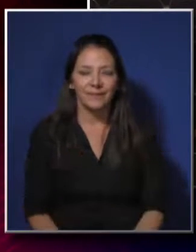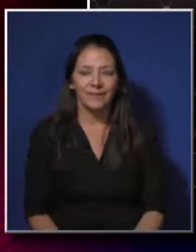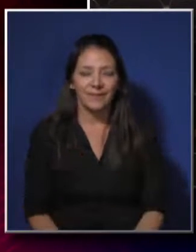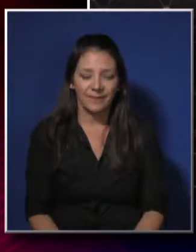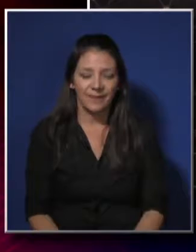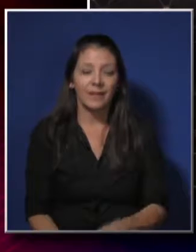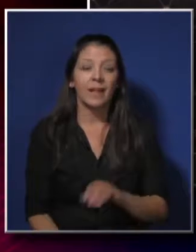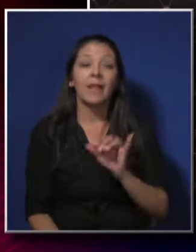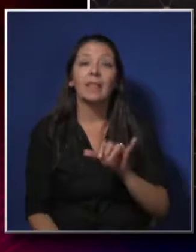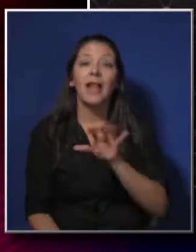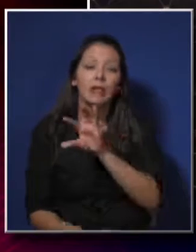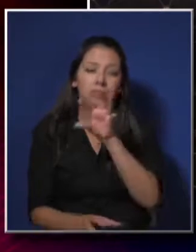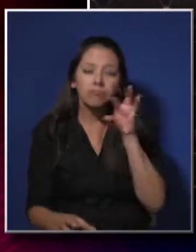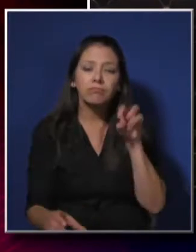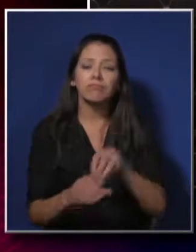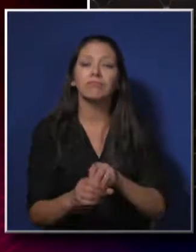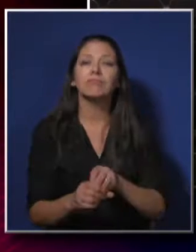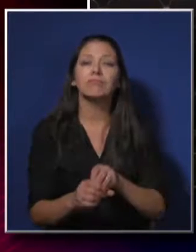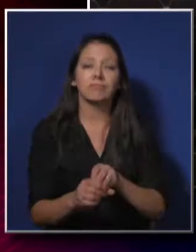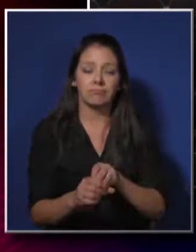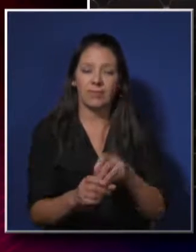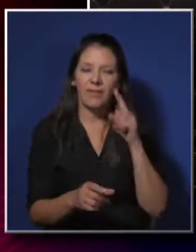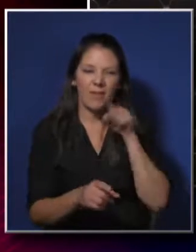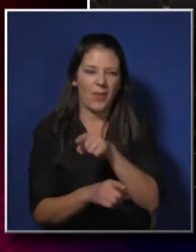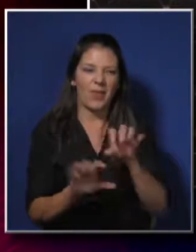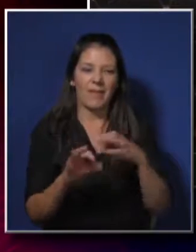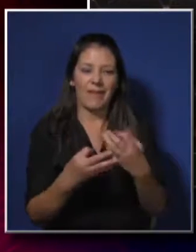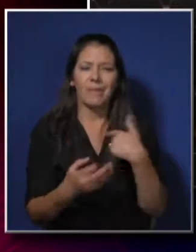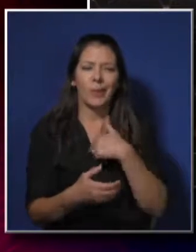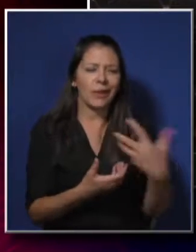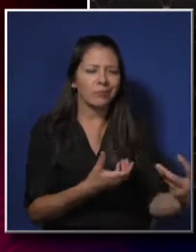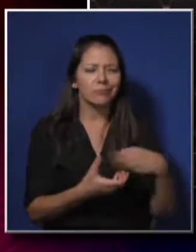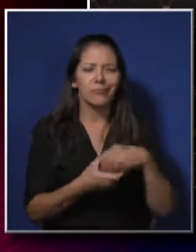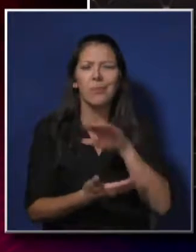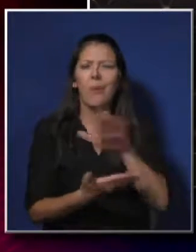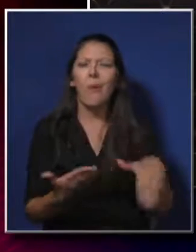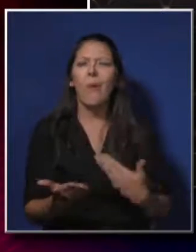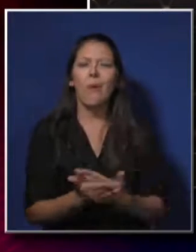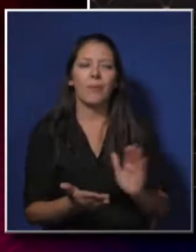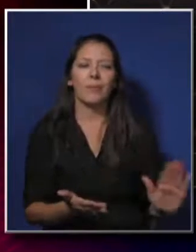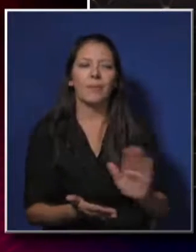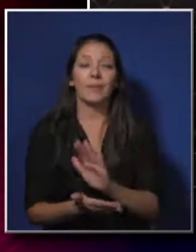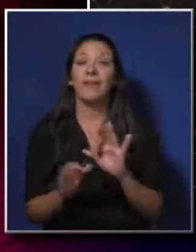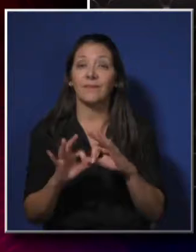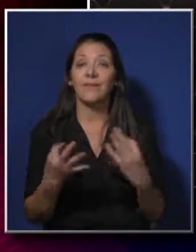very inclusive for them. We included all of the family members.